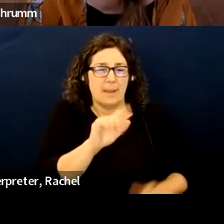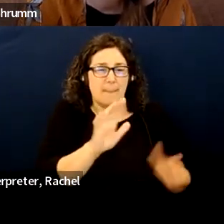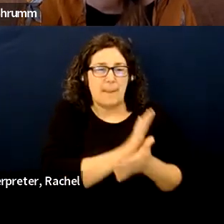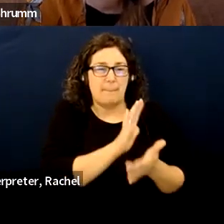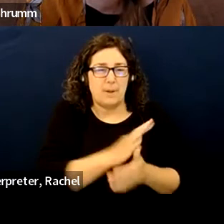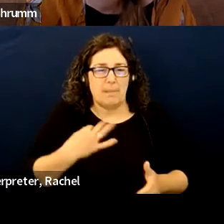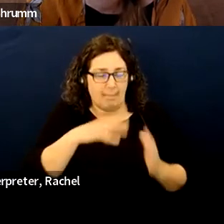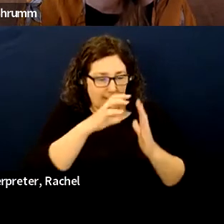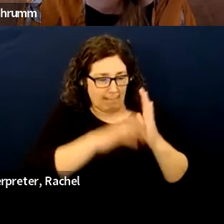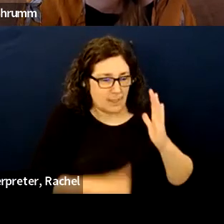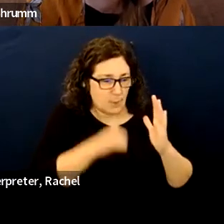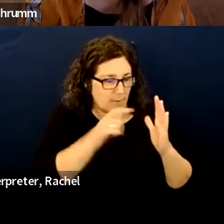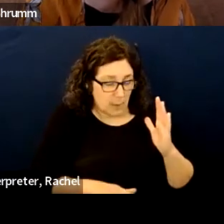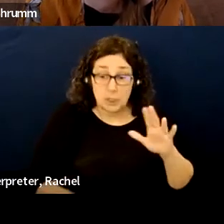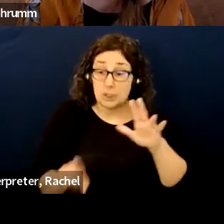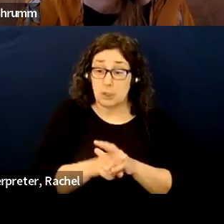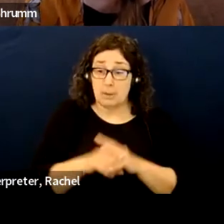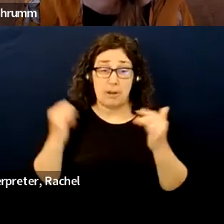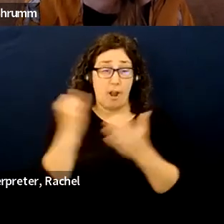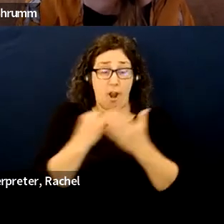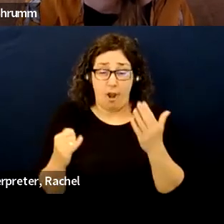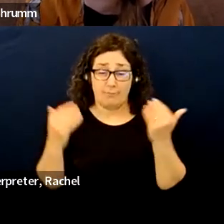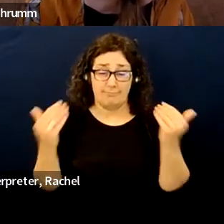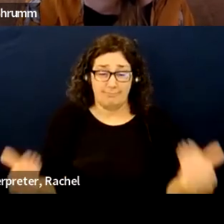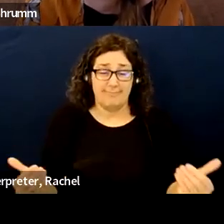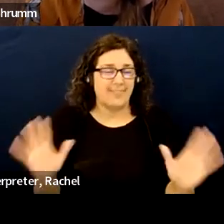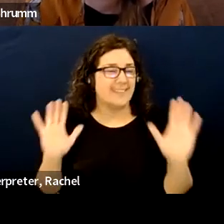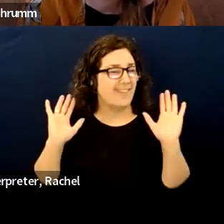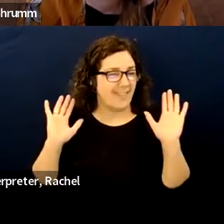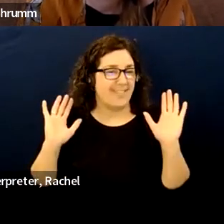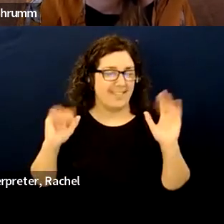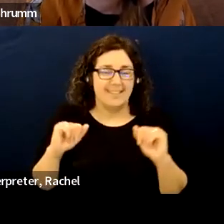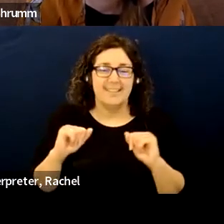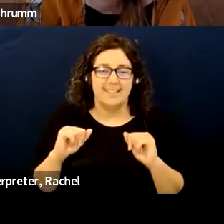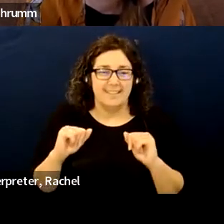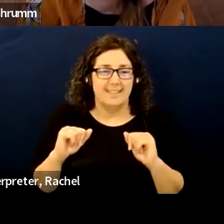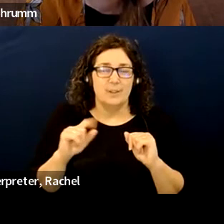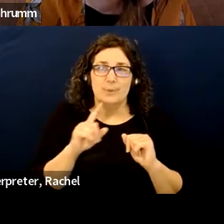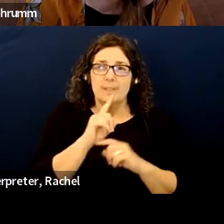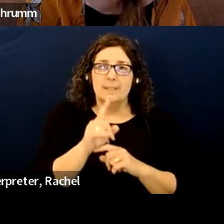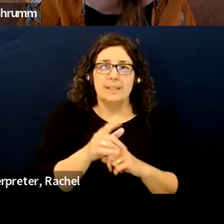up and make art, which is why I'm in this profession. So that was a really